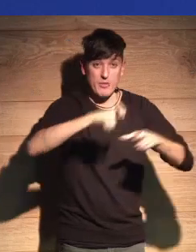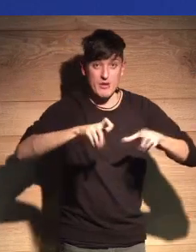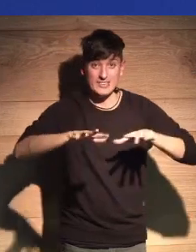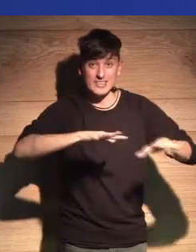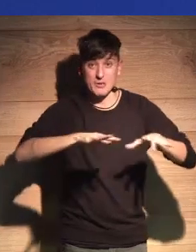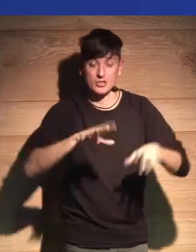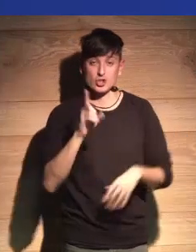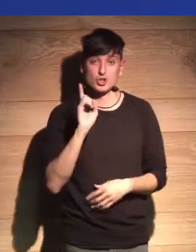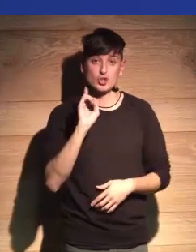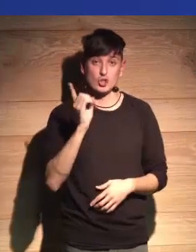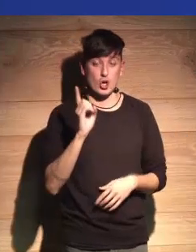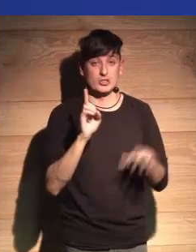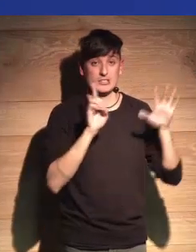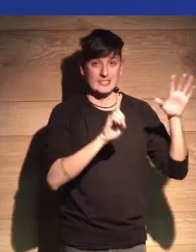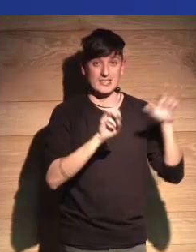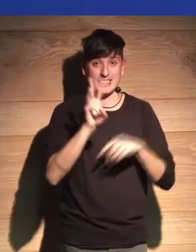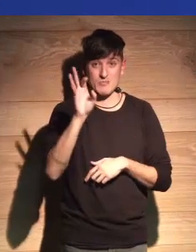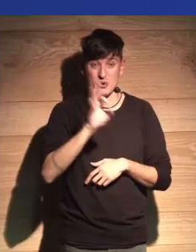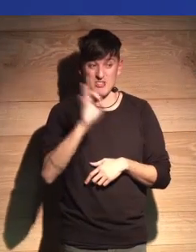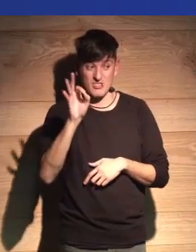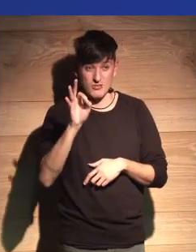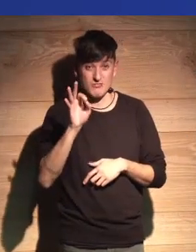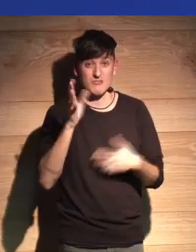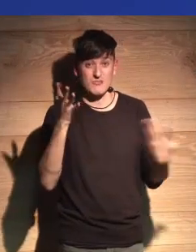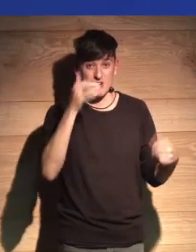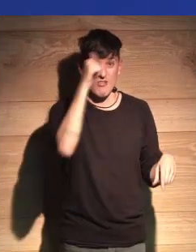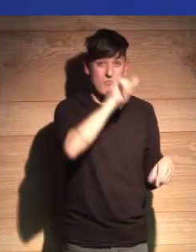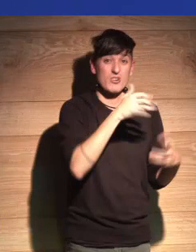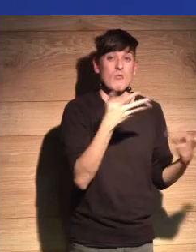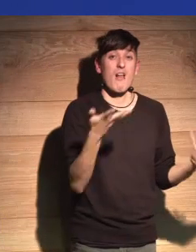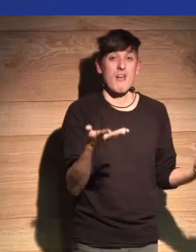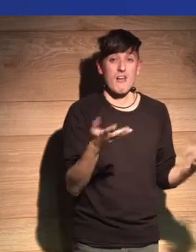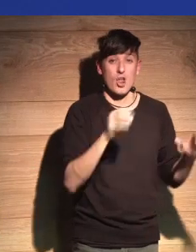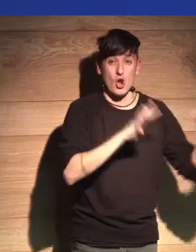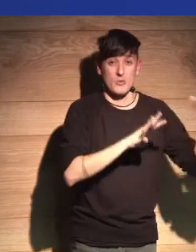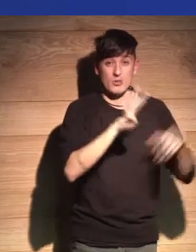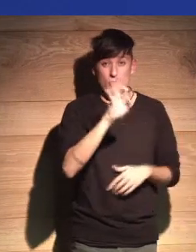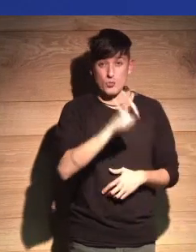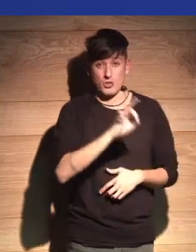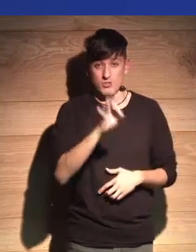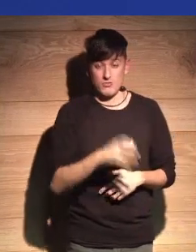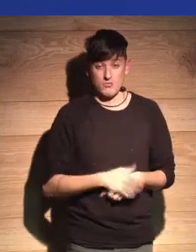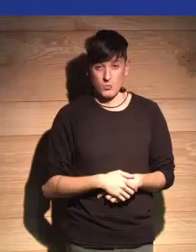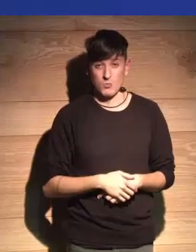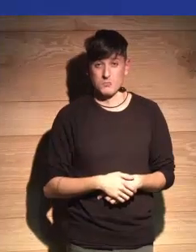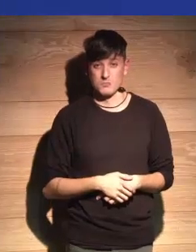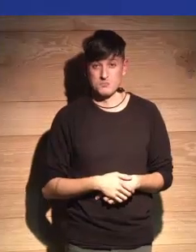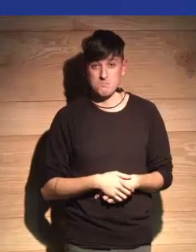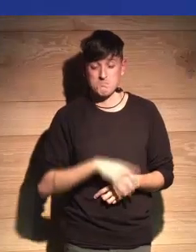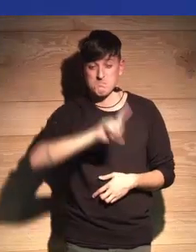of participation of women is only 63% in working terms. Men